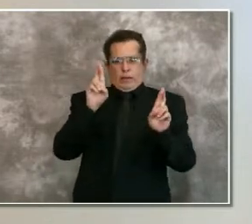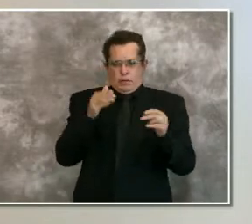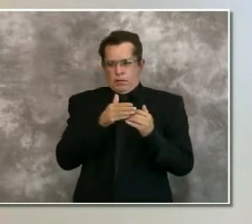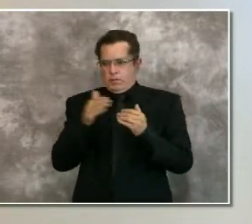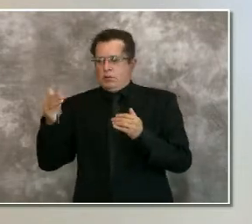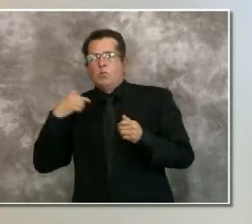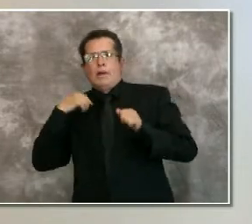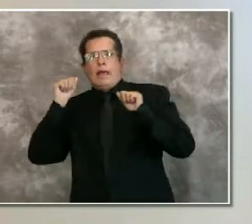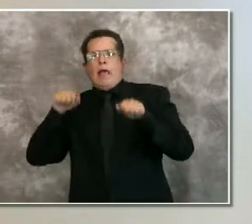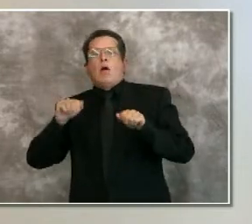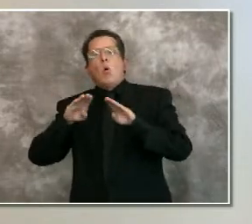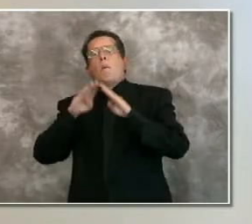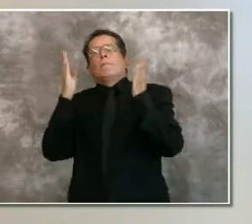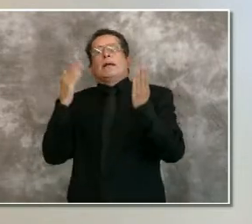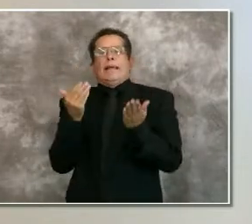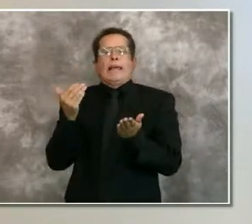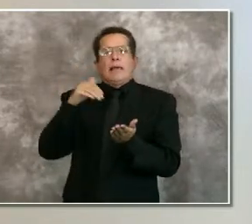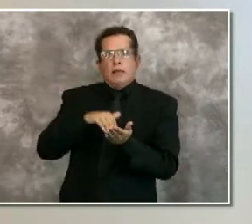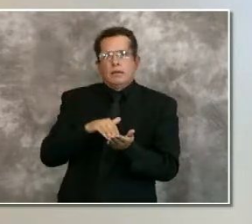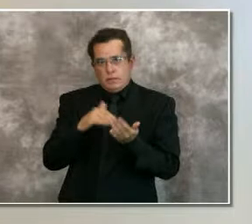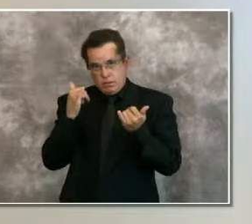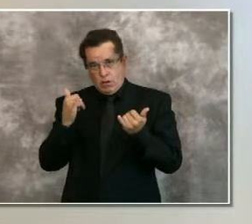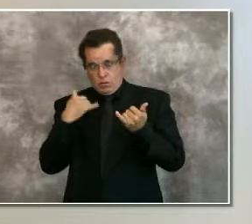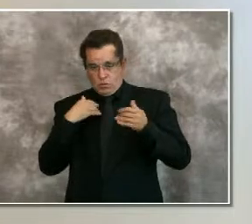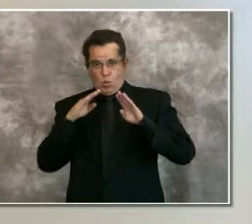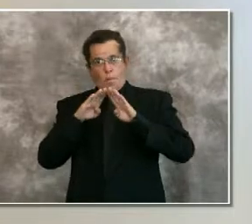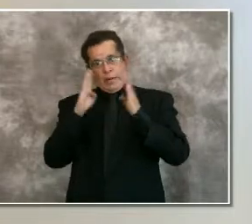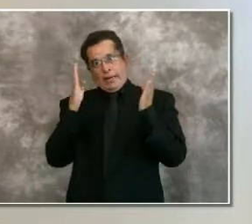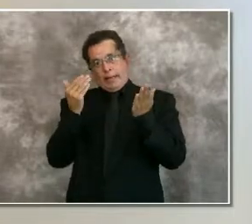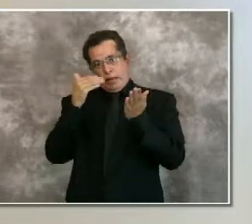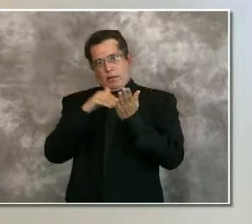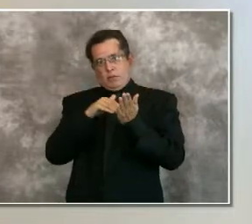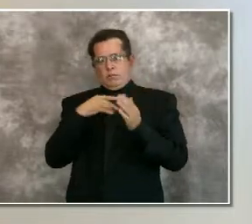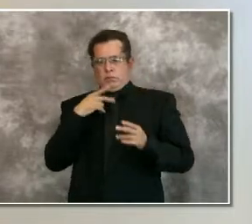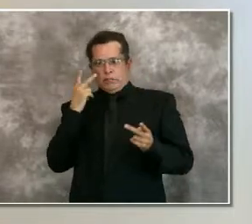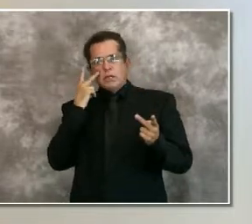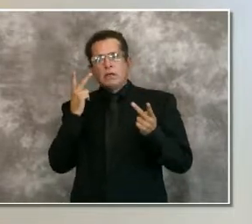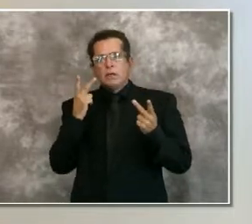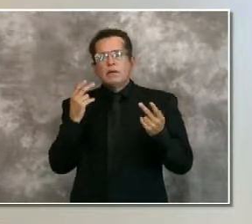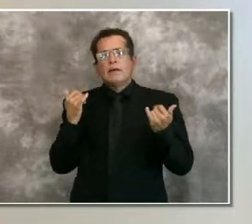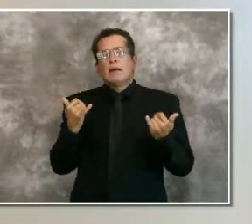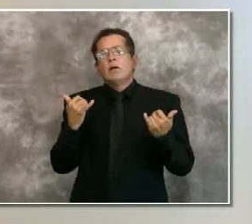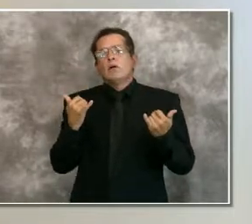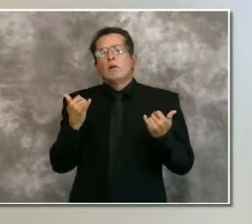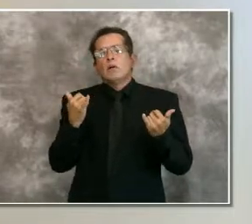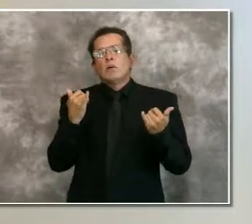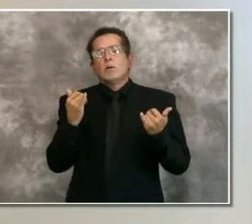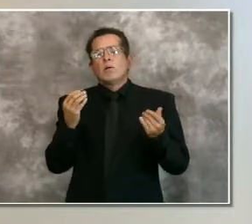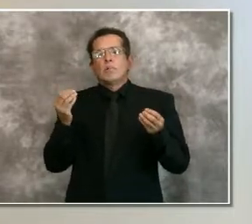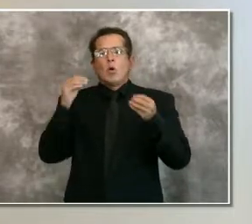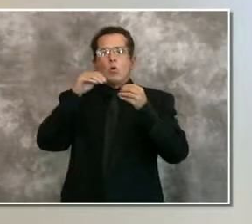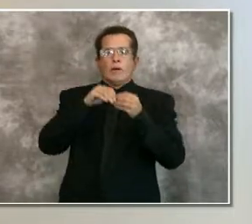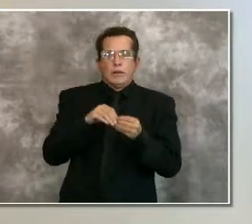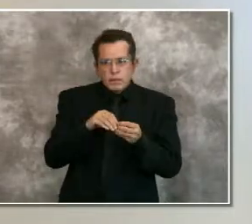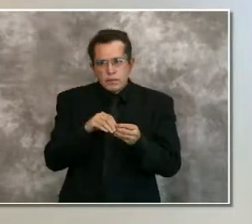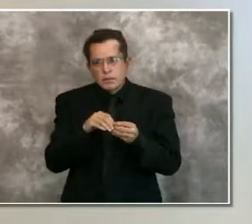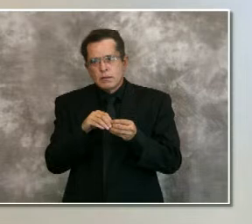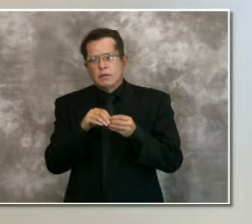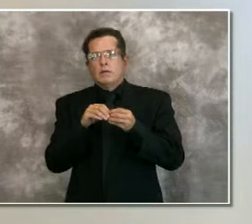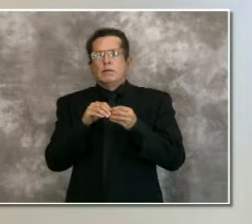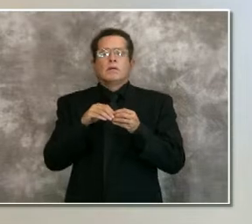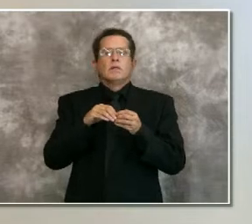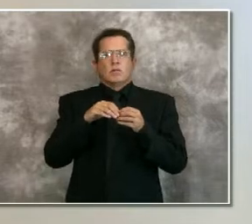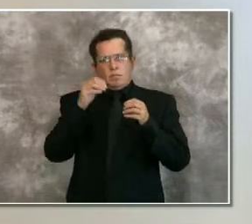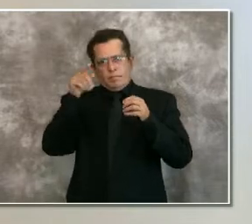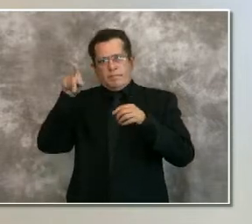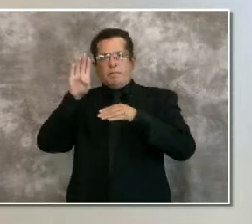could reopen. At the outset of reopening, we acknowledged that with increased presence and increased operations